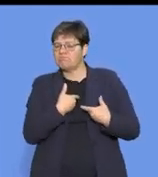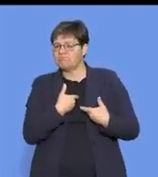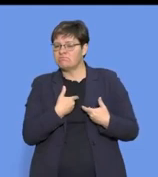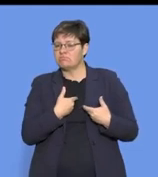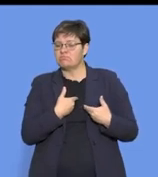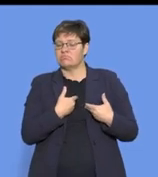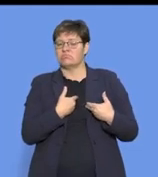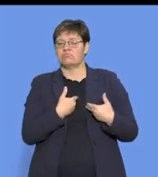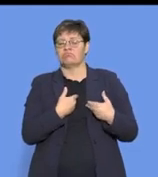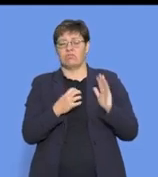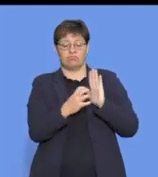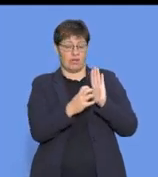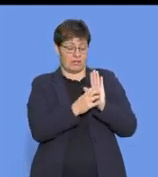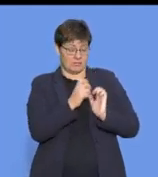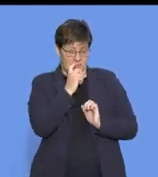triangle.